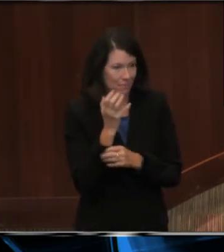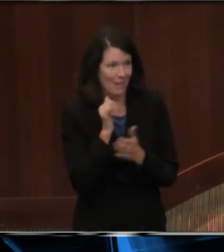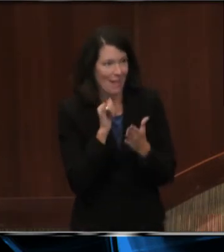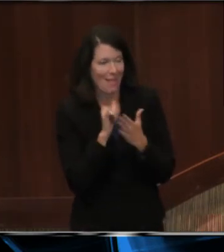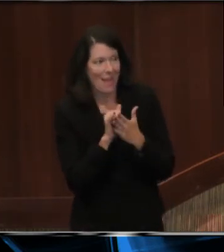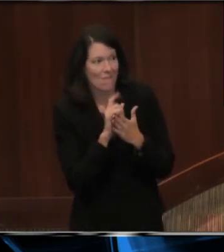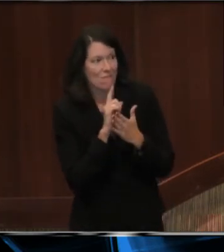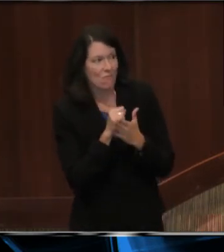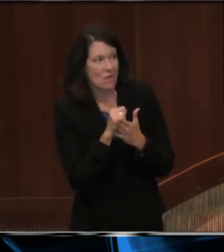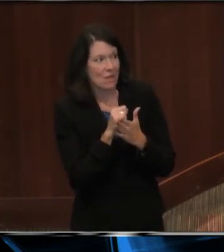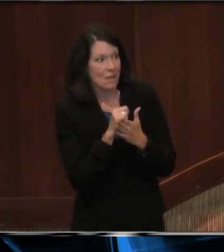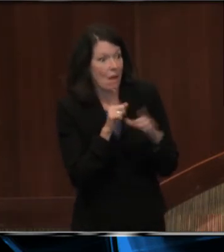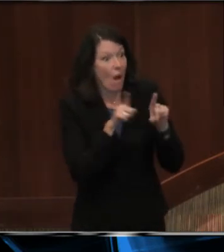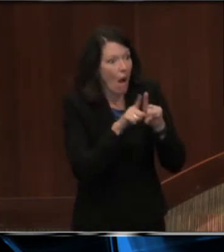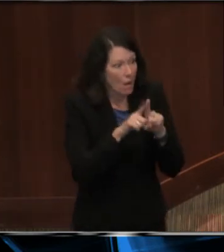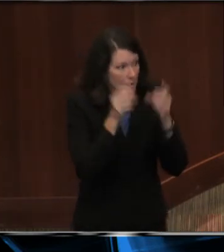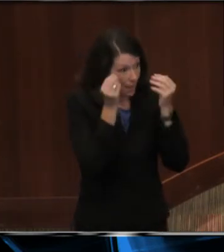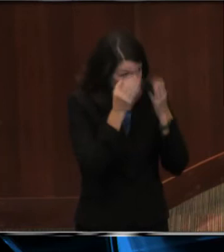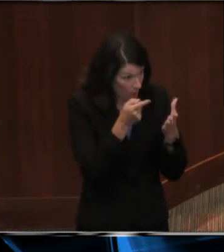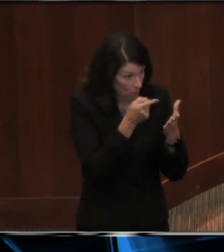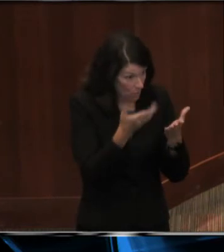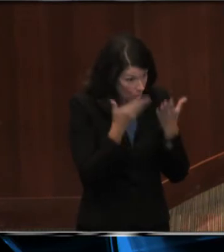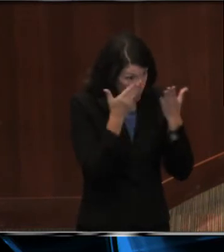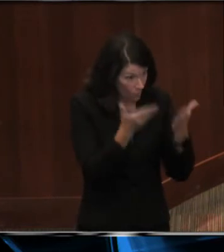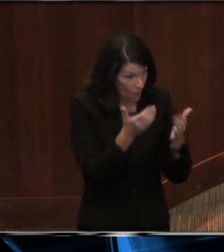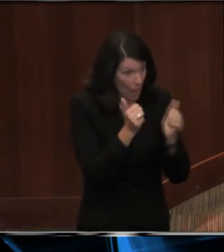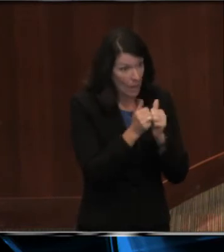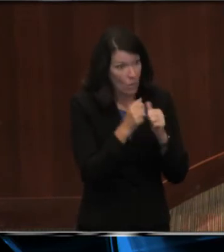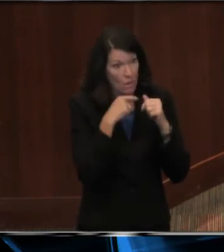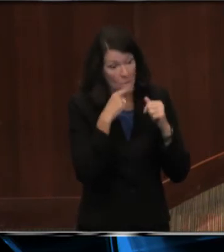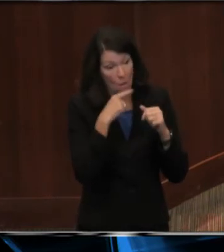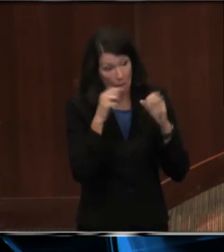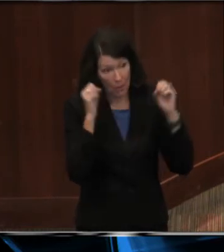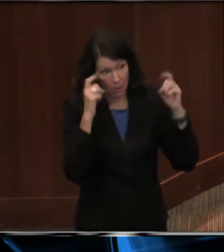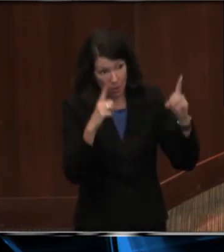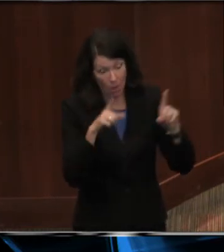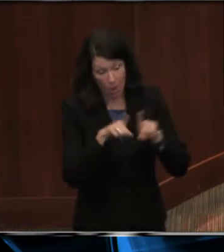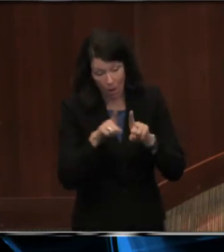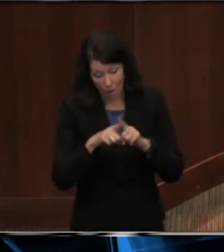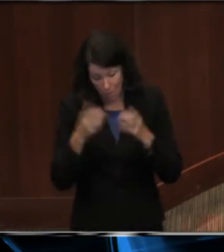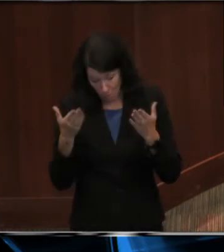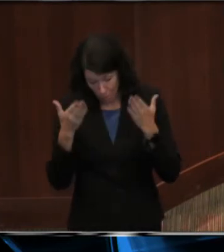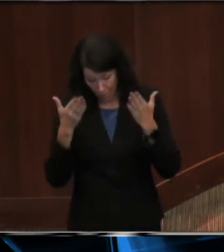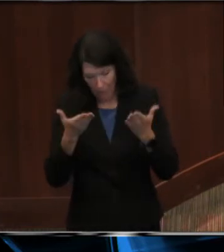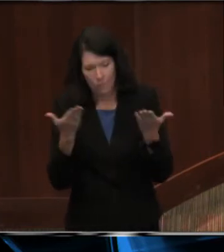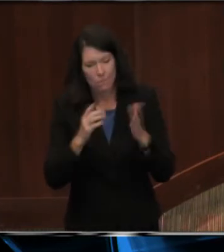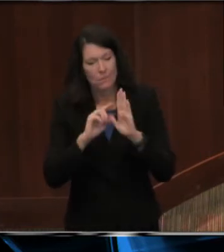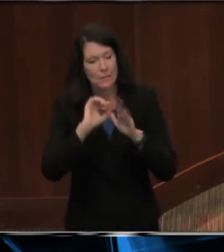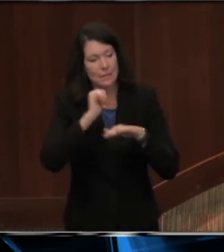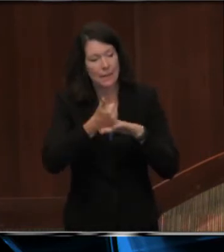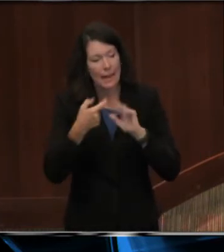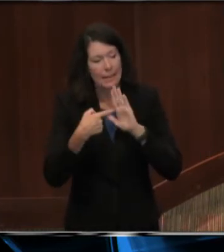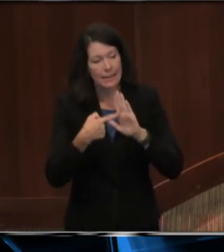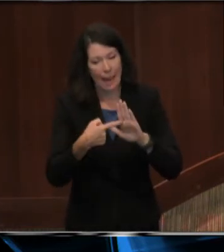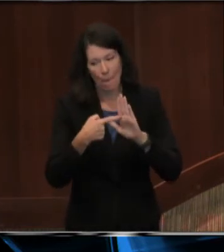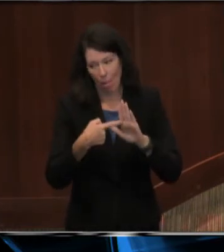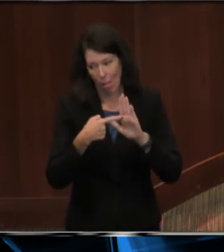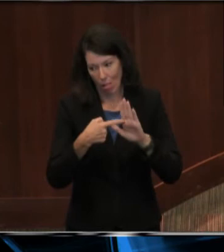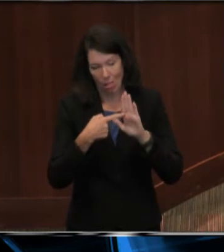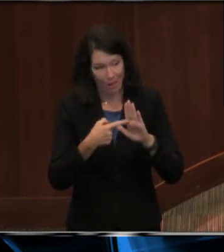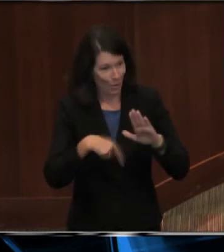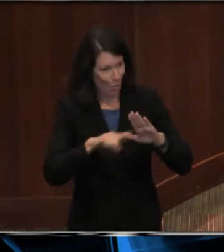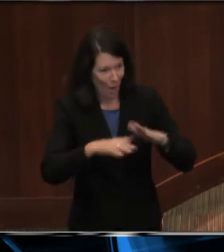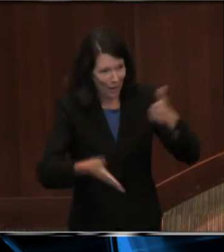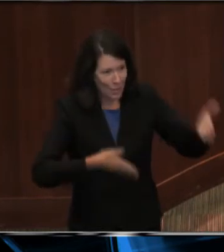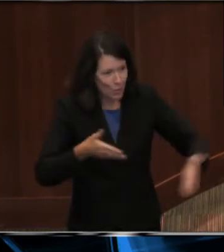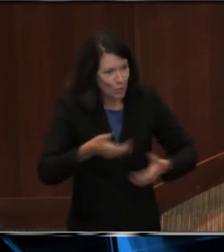that really, in addition to the information you're providing, the public education you're providing, you're really also setting an example. You all introduced